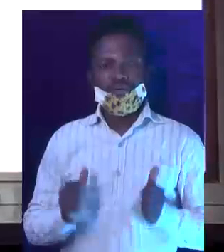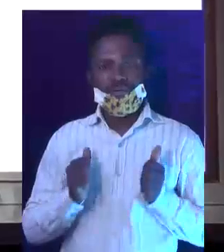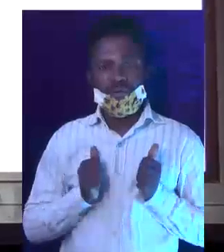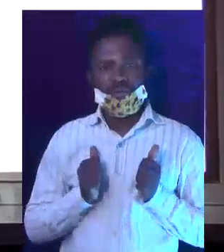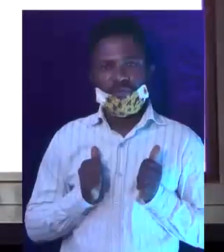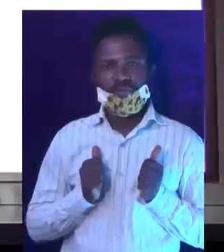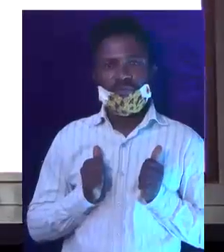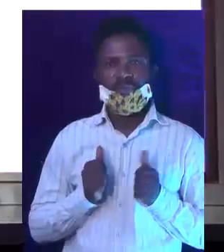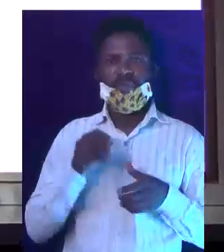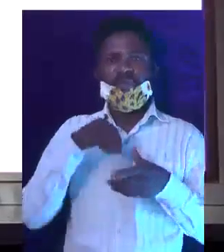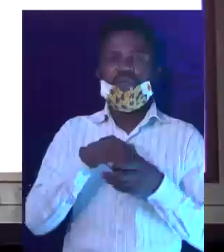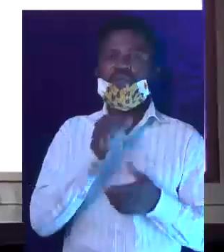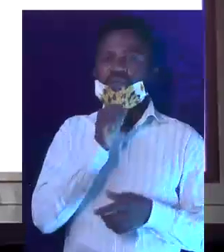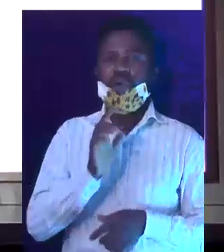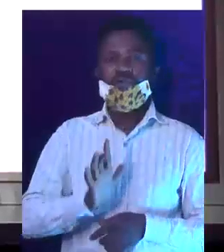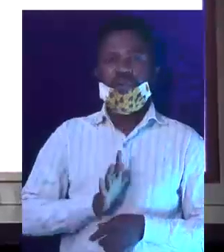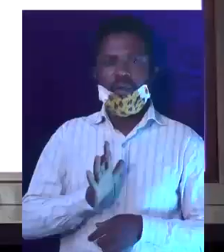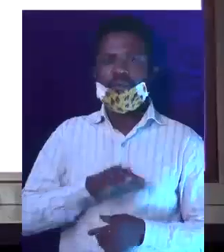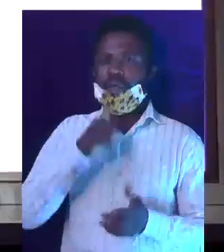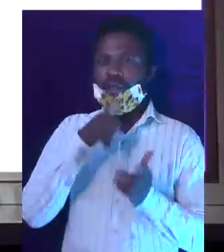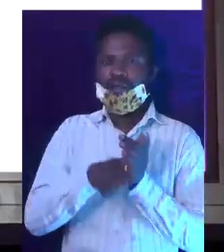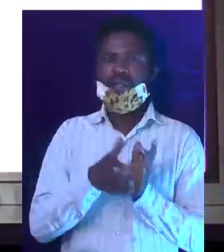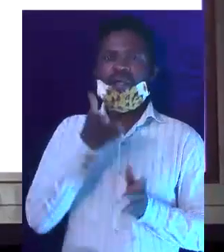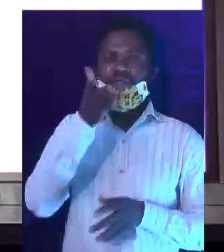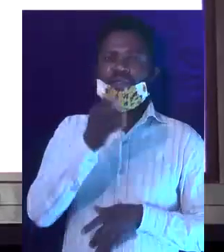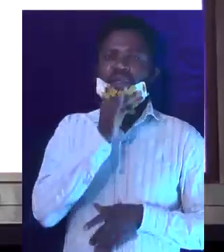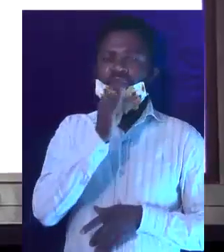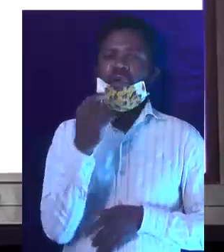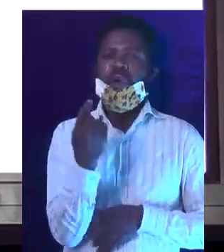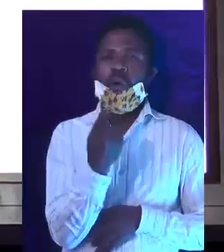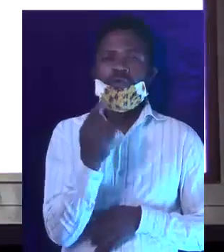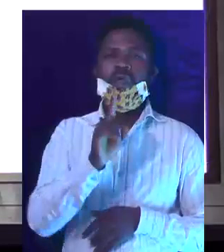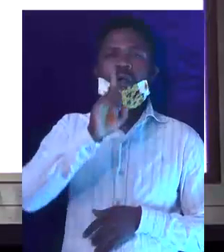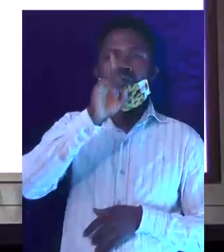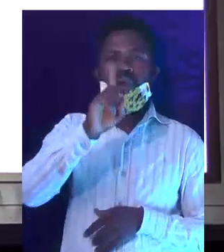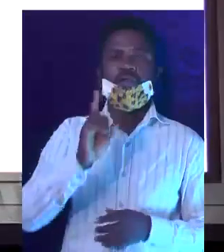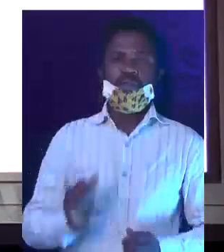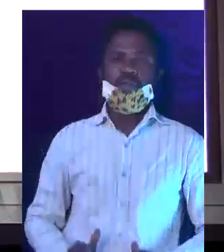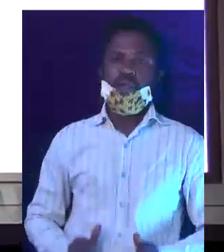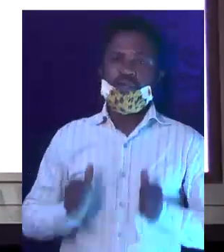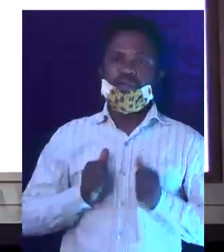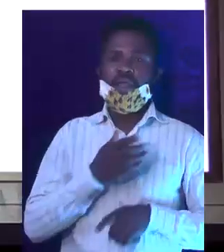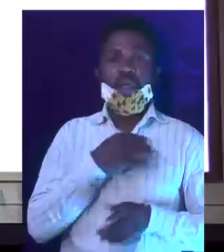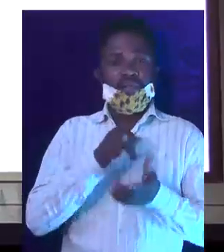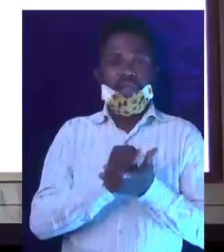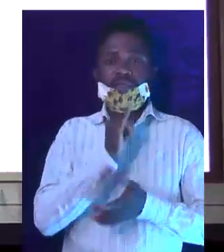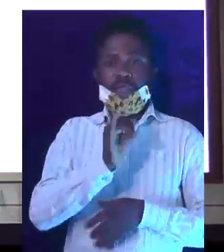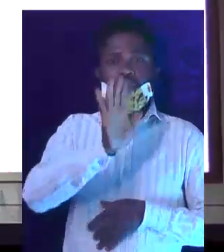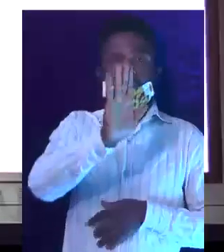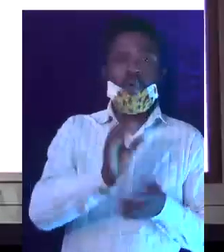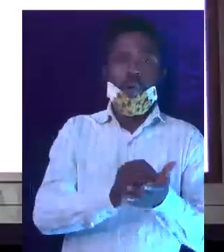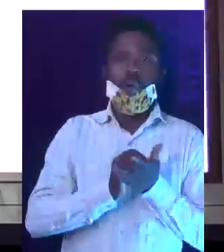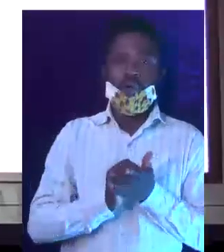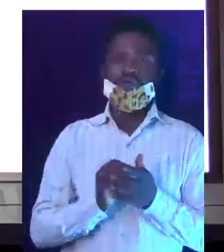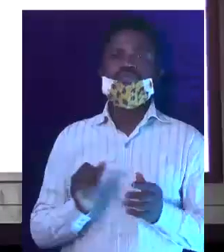Address. In an informal letter, there is only one address, and that is your own address at